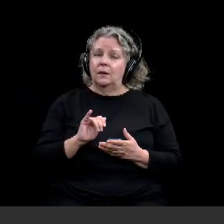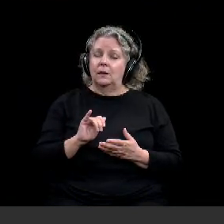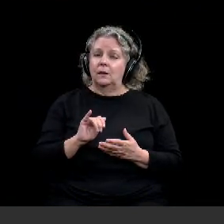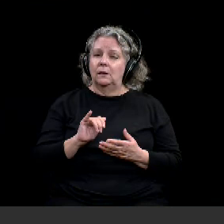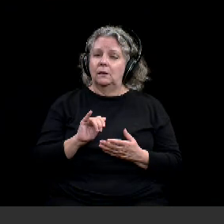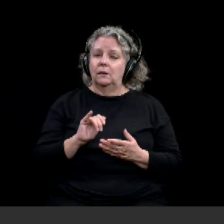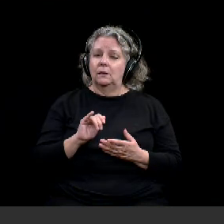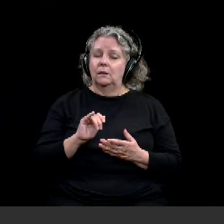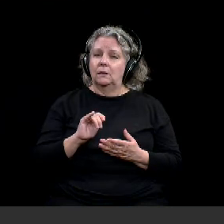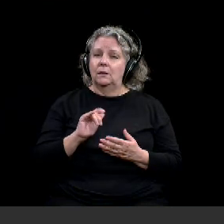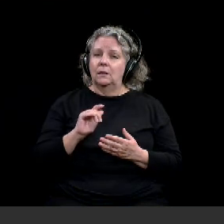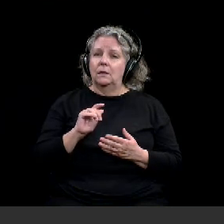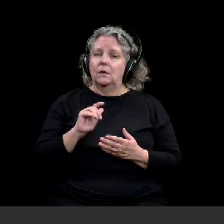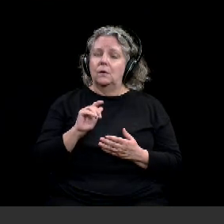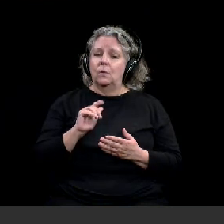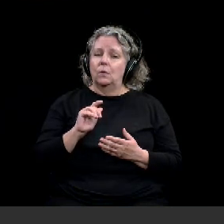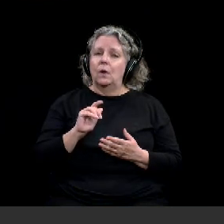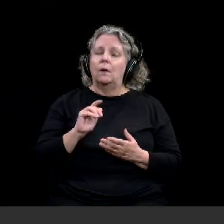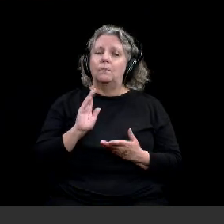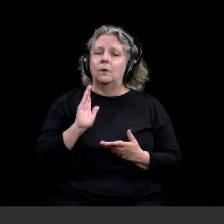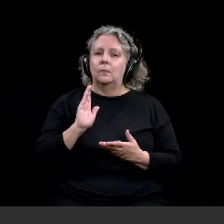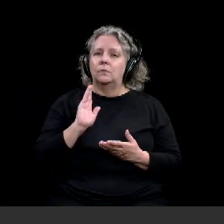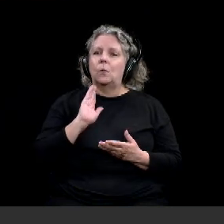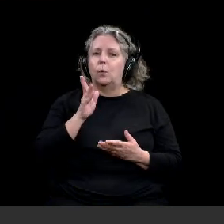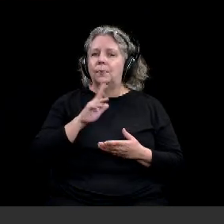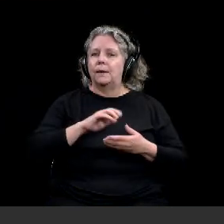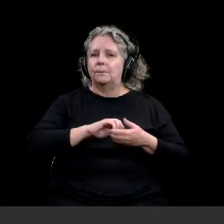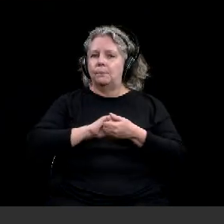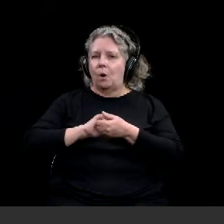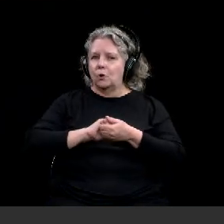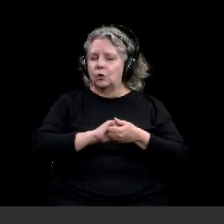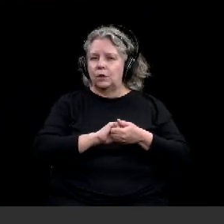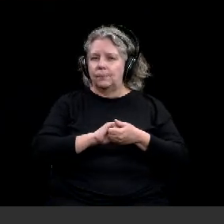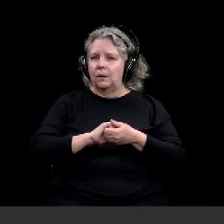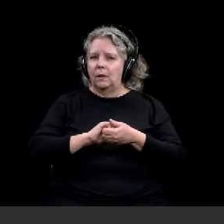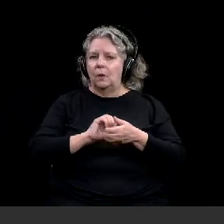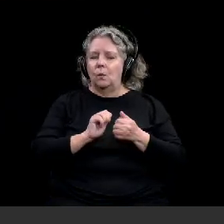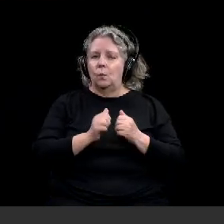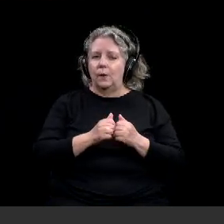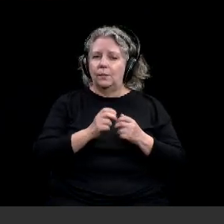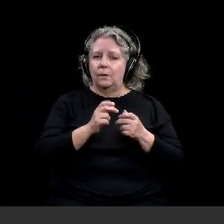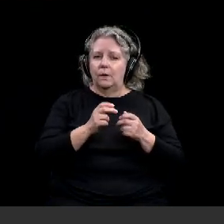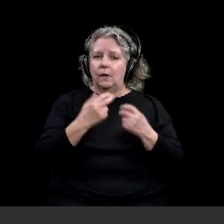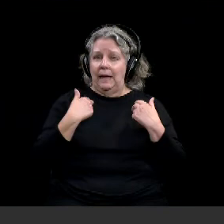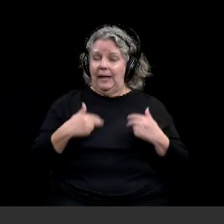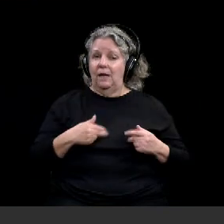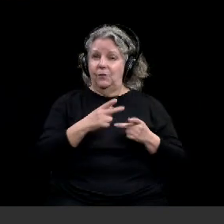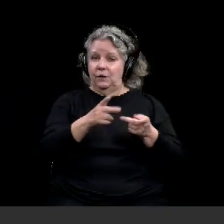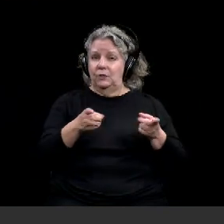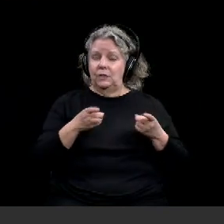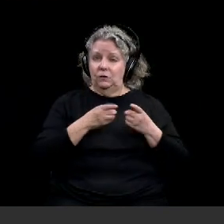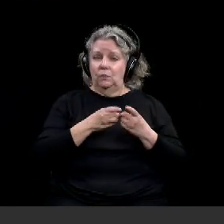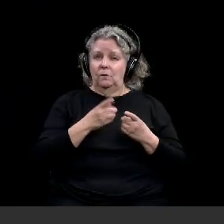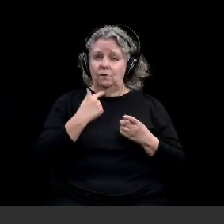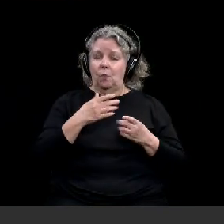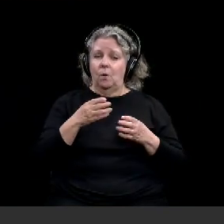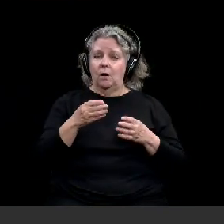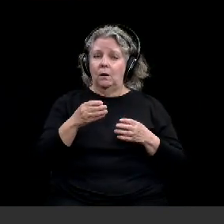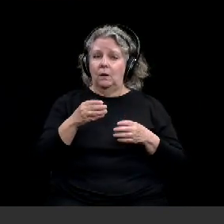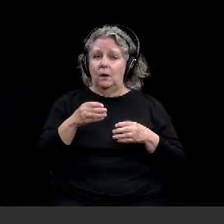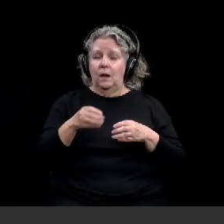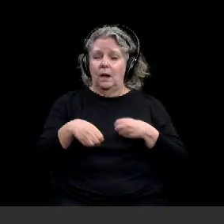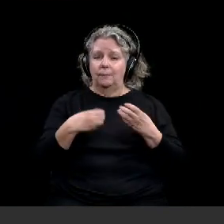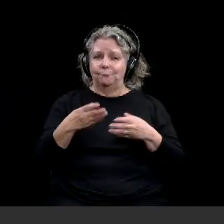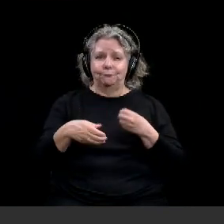district to get those doses out faster and in a more of a community